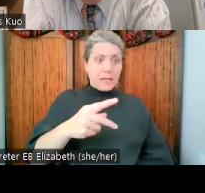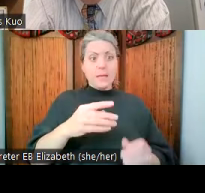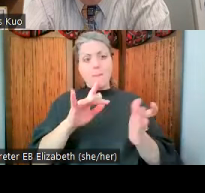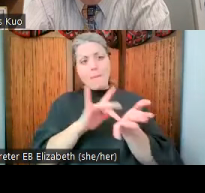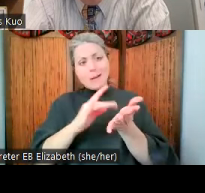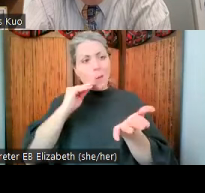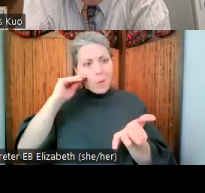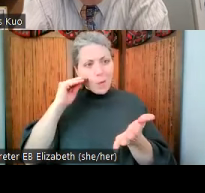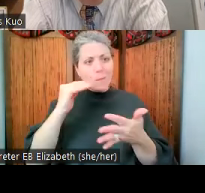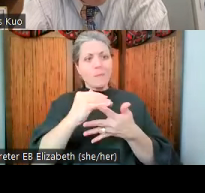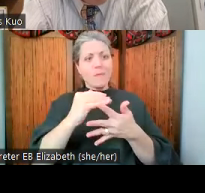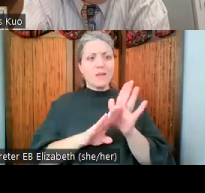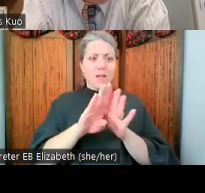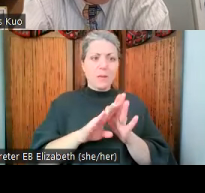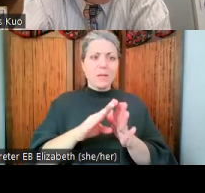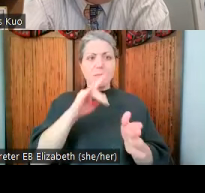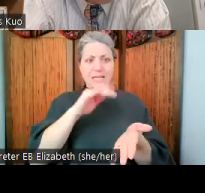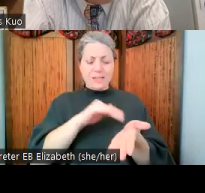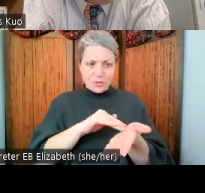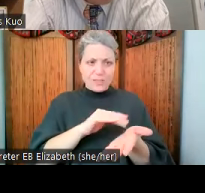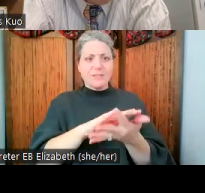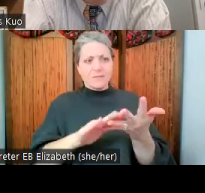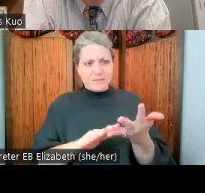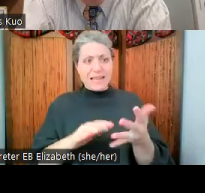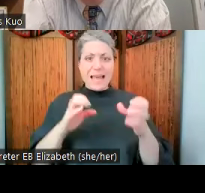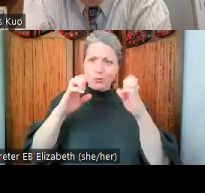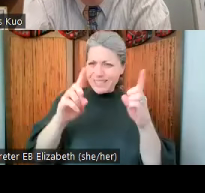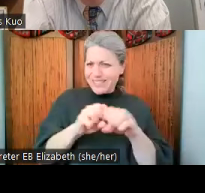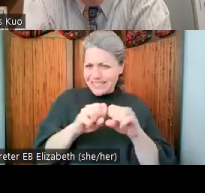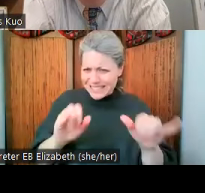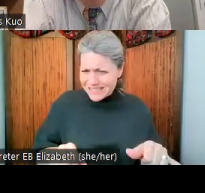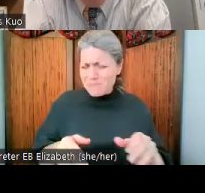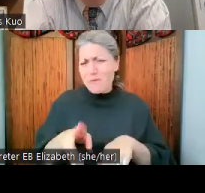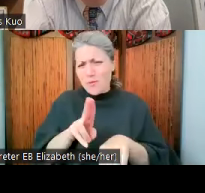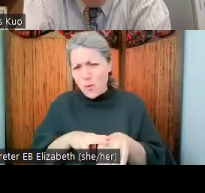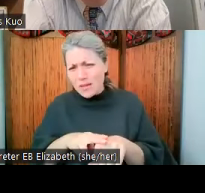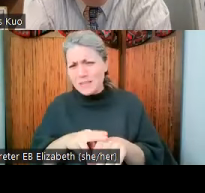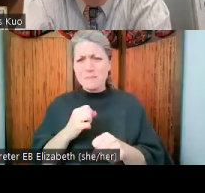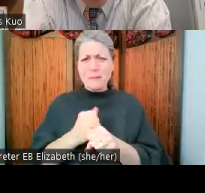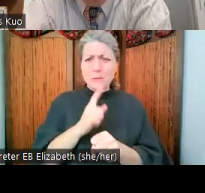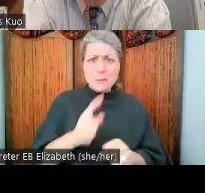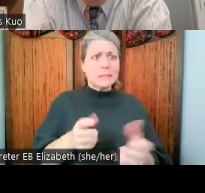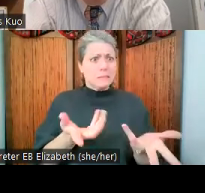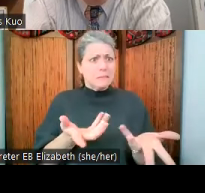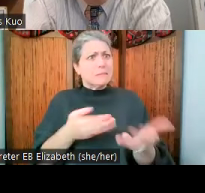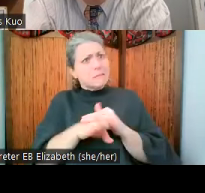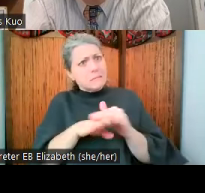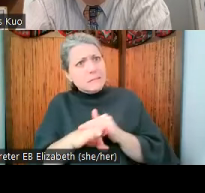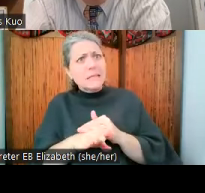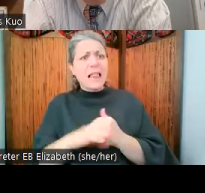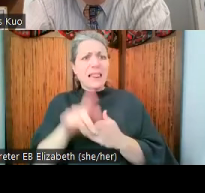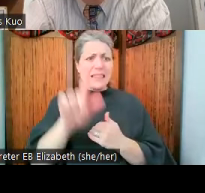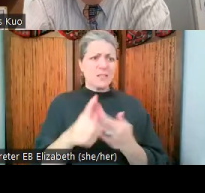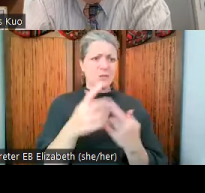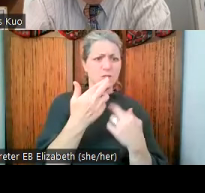The education system, of course, ensuring adequate, least restrictive